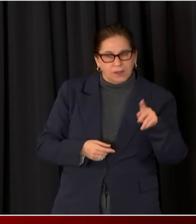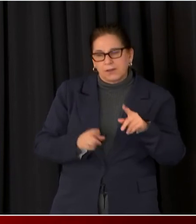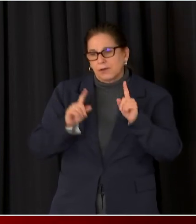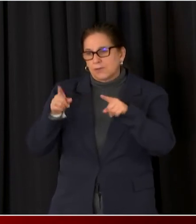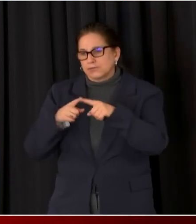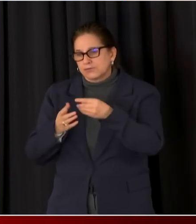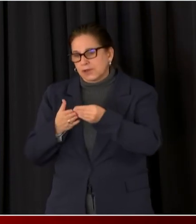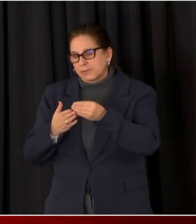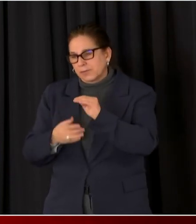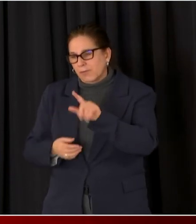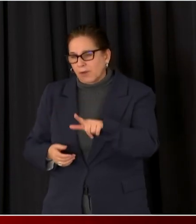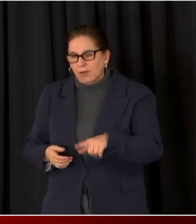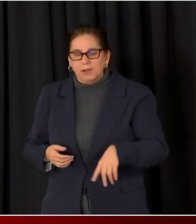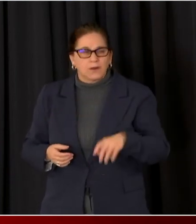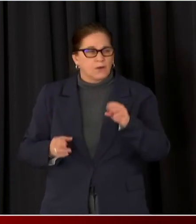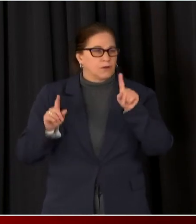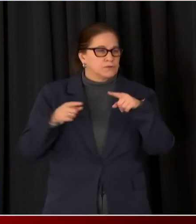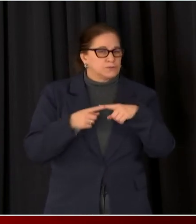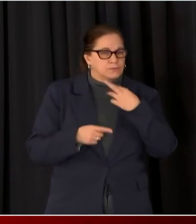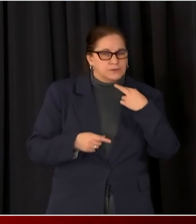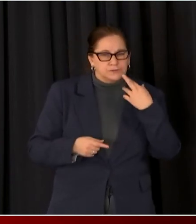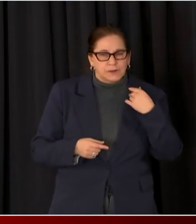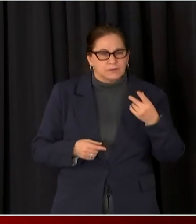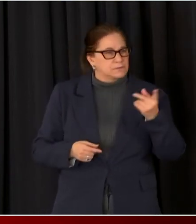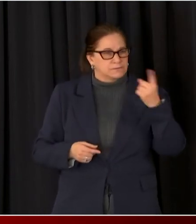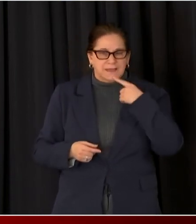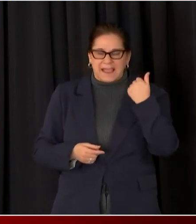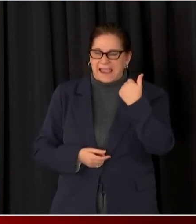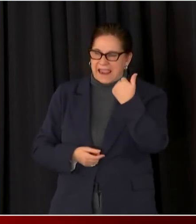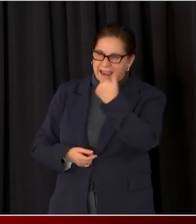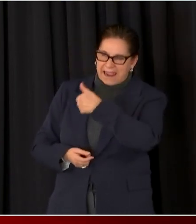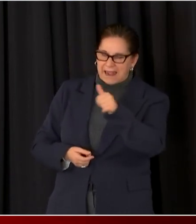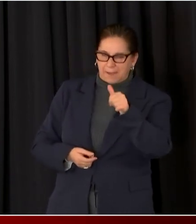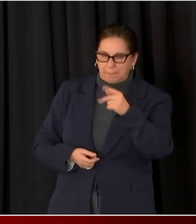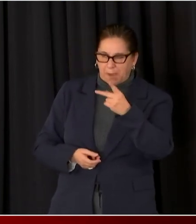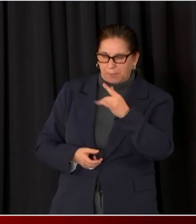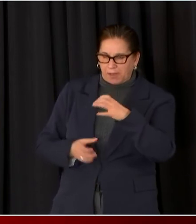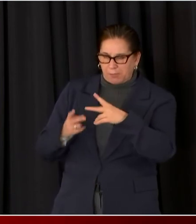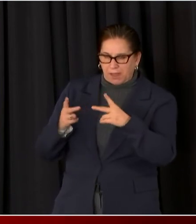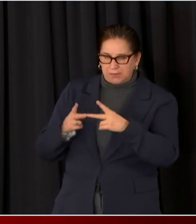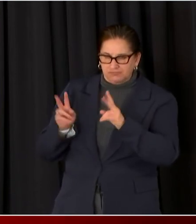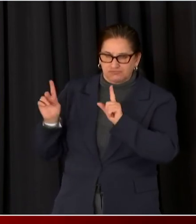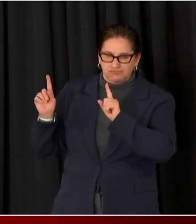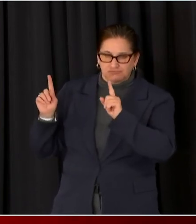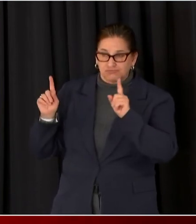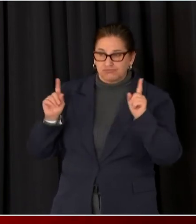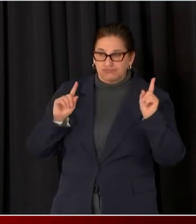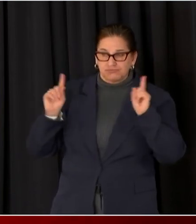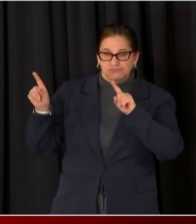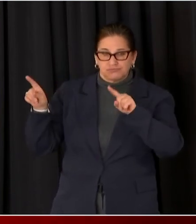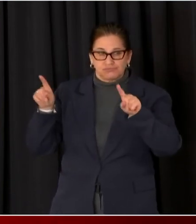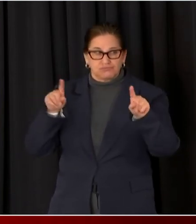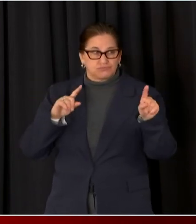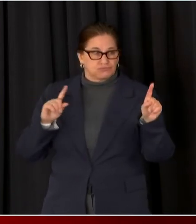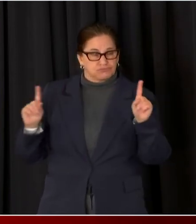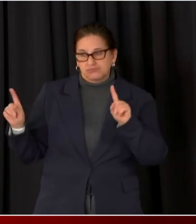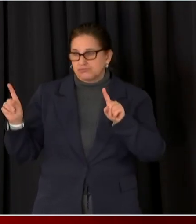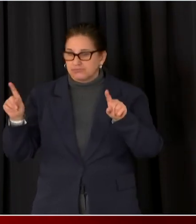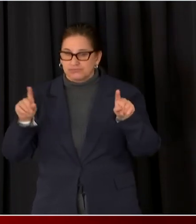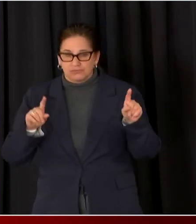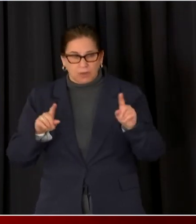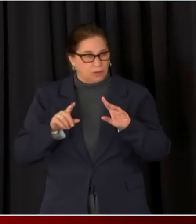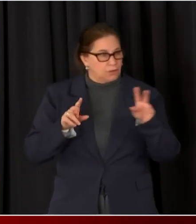can walk into them. Okay. Not that they are not privately operated. Right. Okay. Okay, and then what types of conclusions